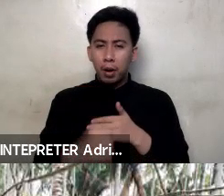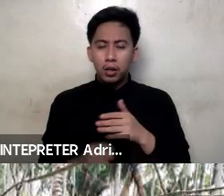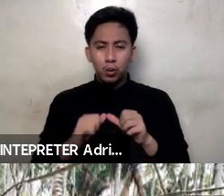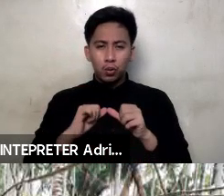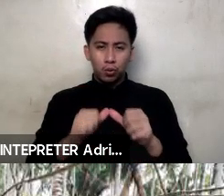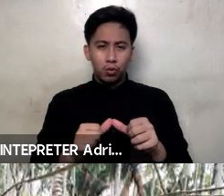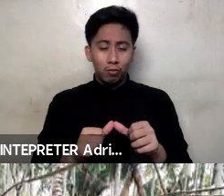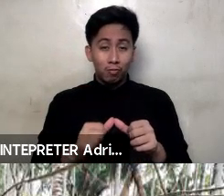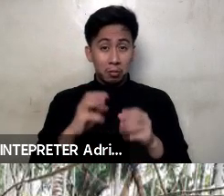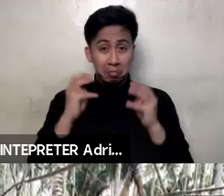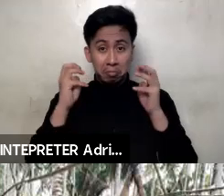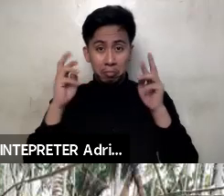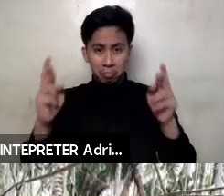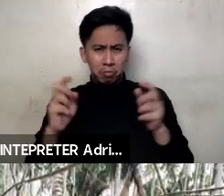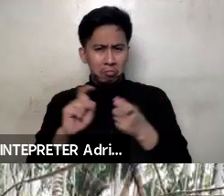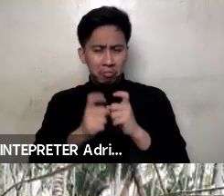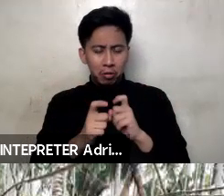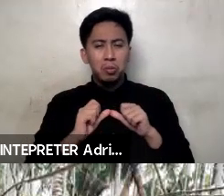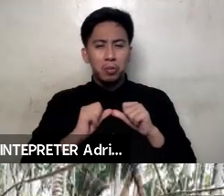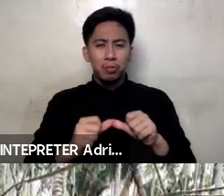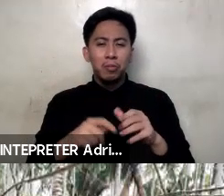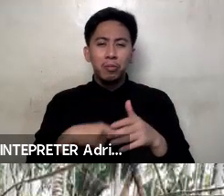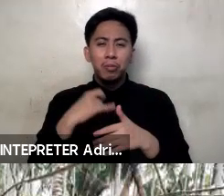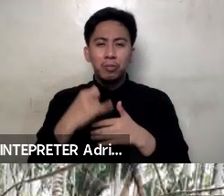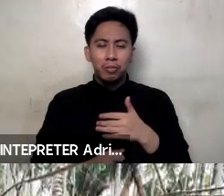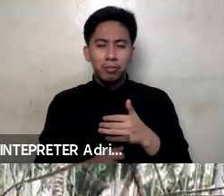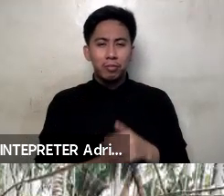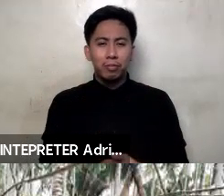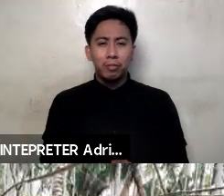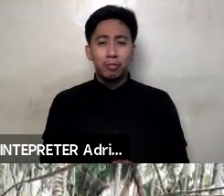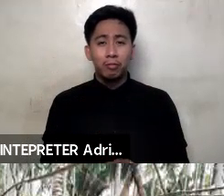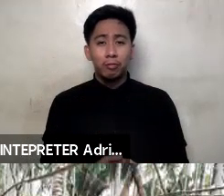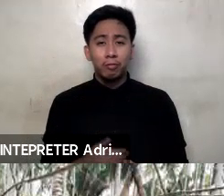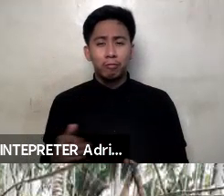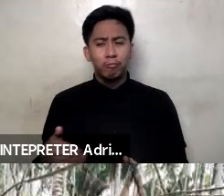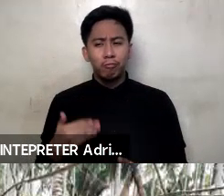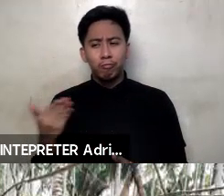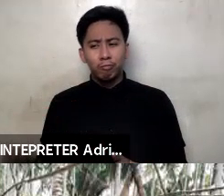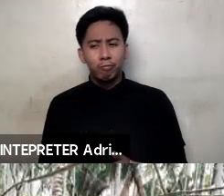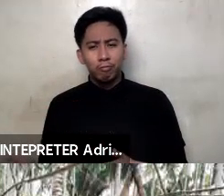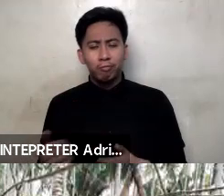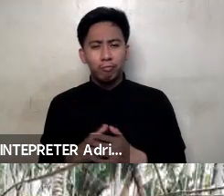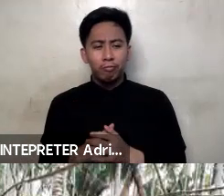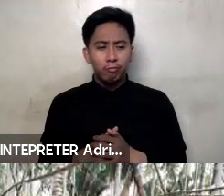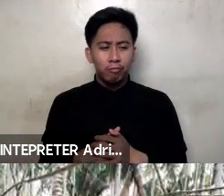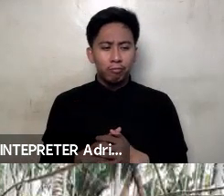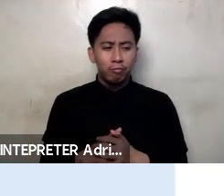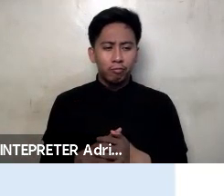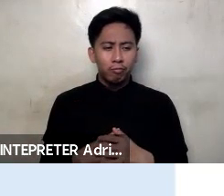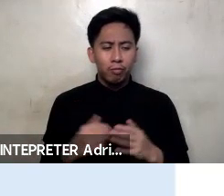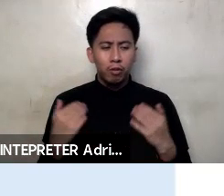and led by empowered members. On the other hand, EGBU